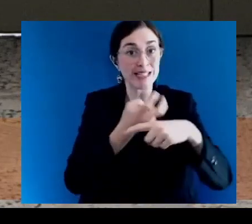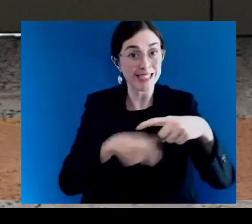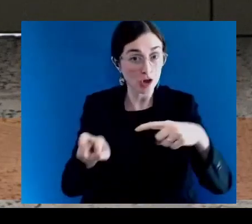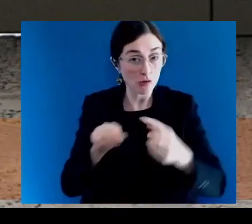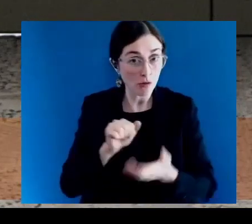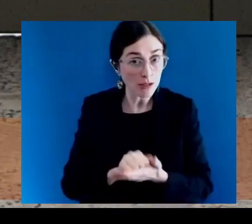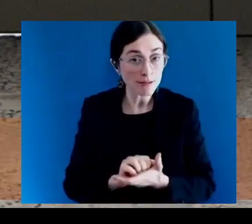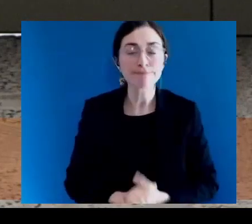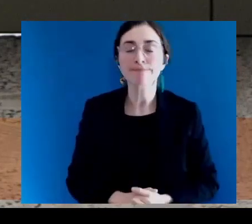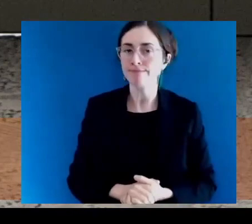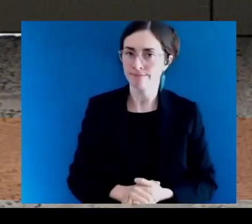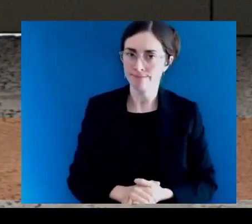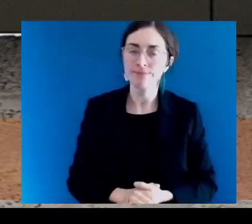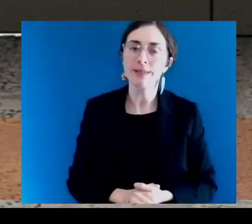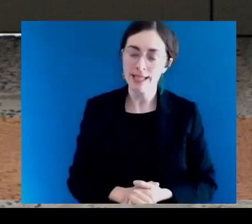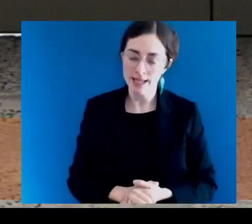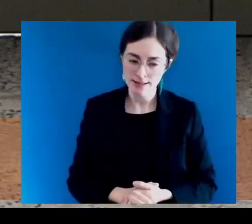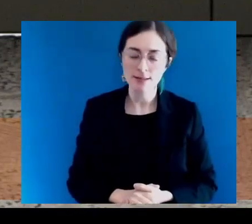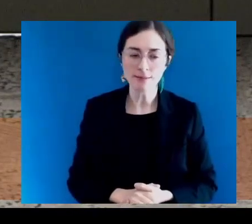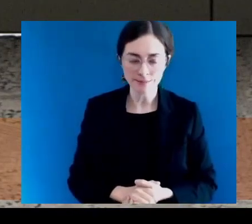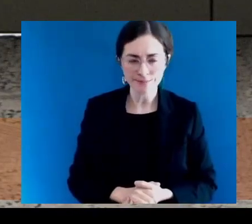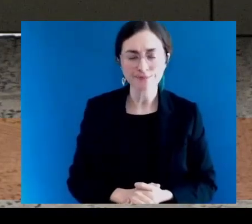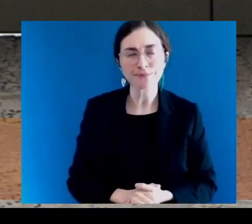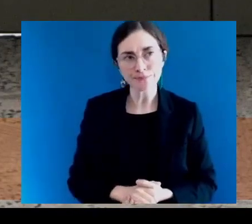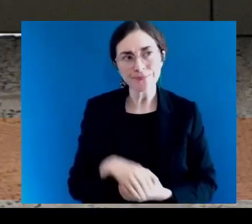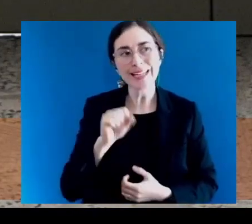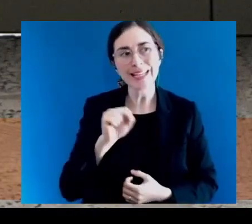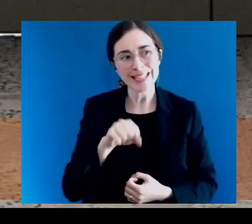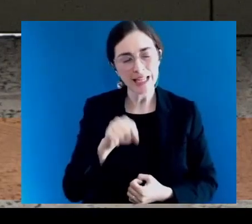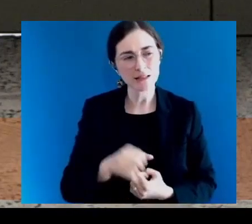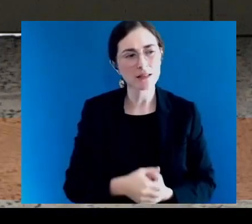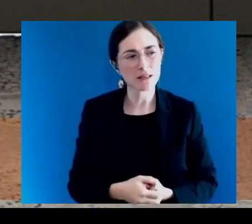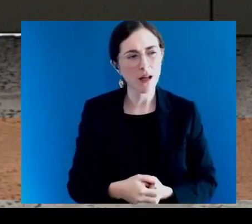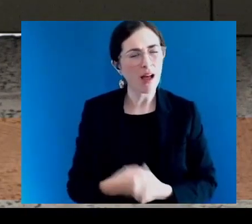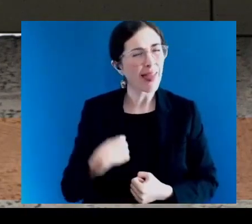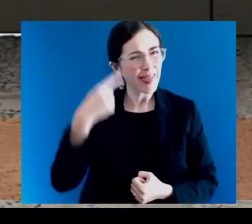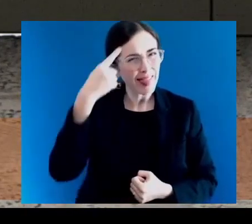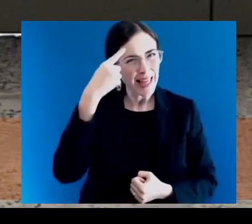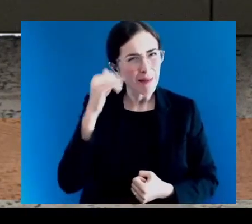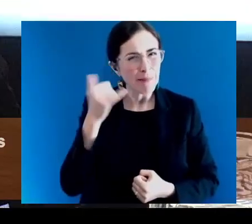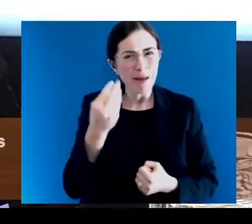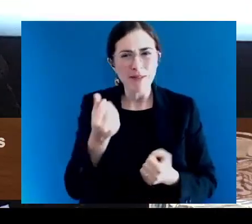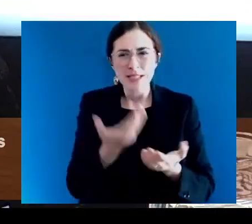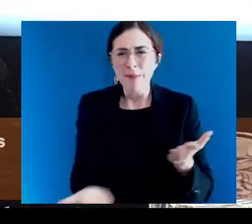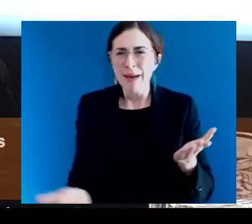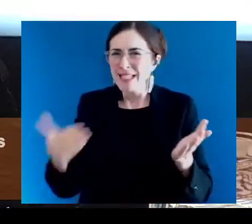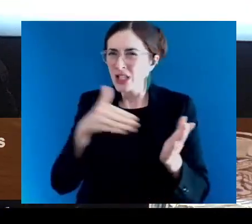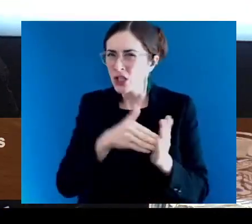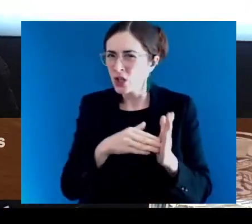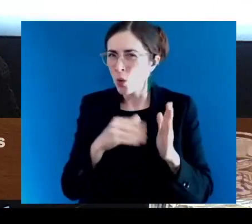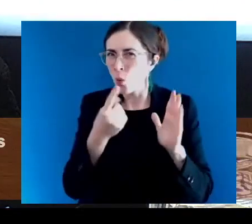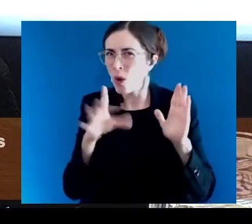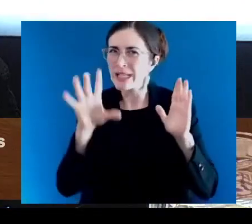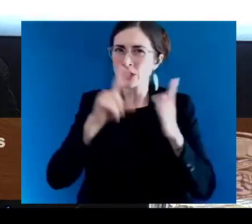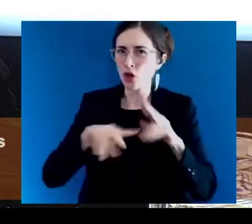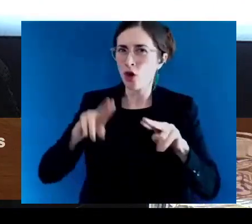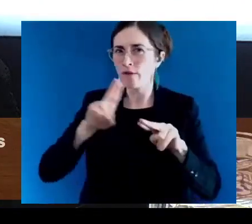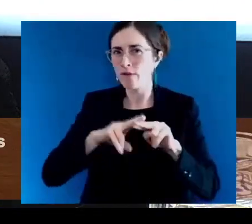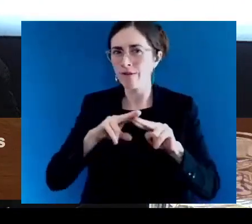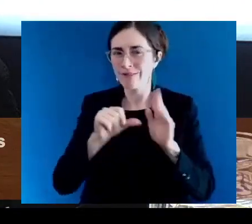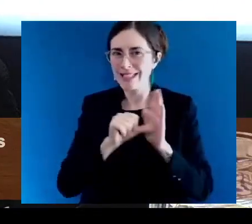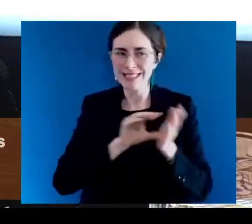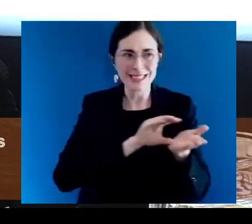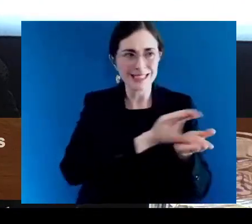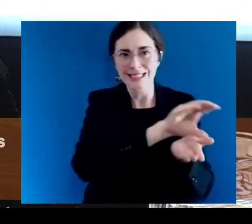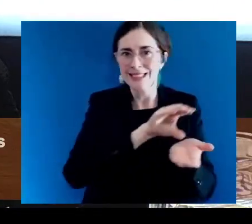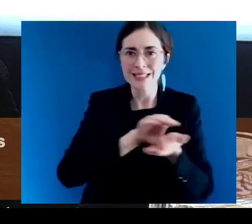Yes. I'm thinking that there may be some additional funding, again, one-off, for the